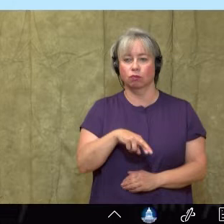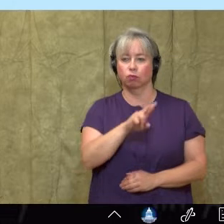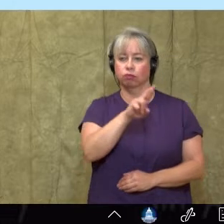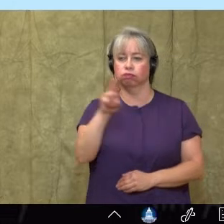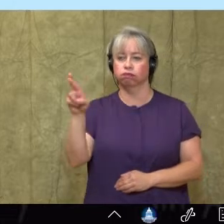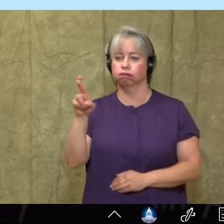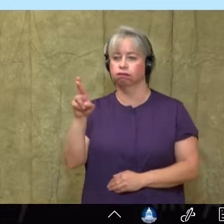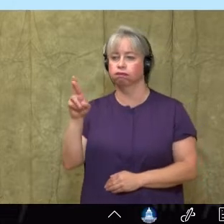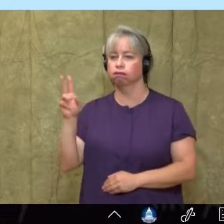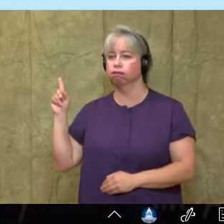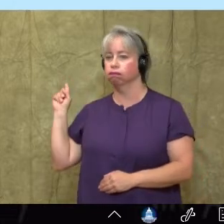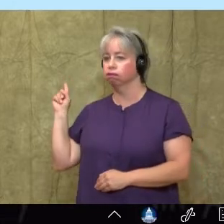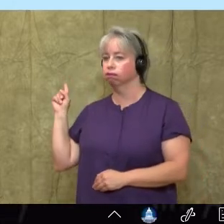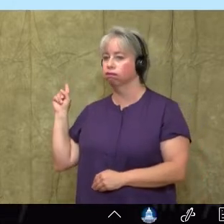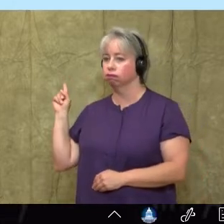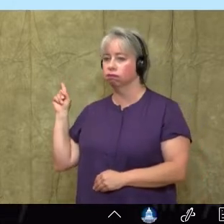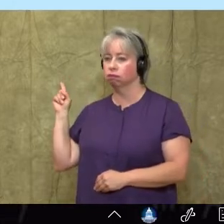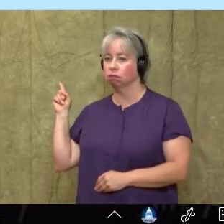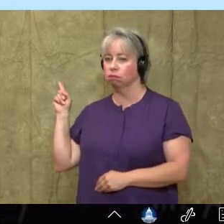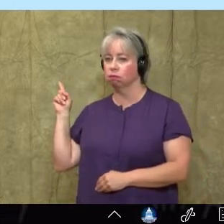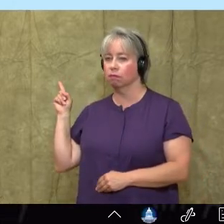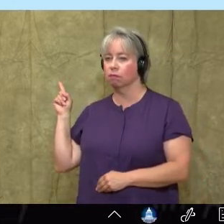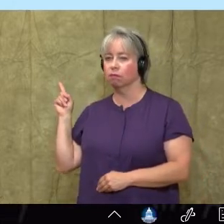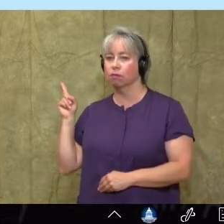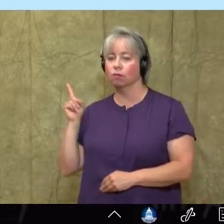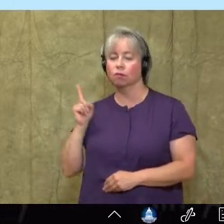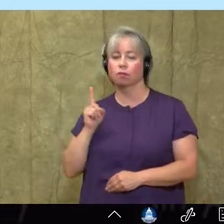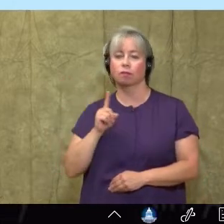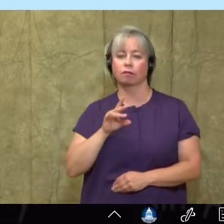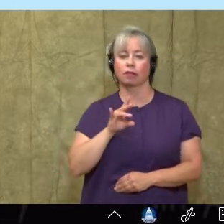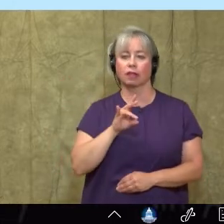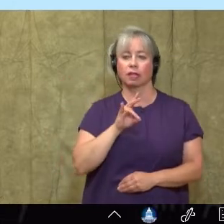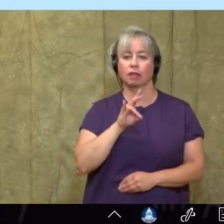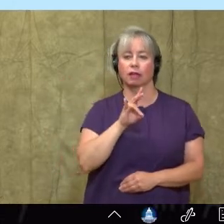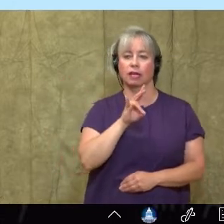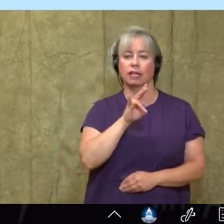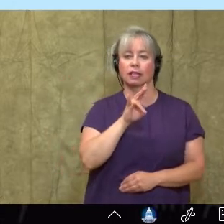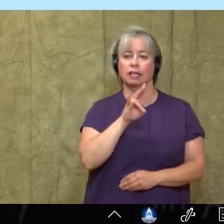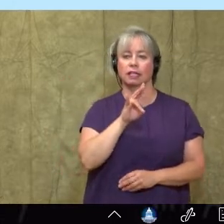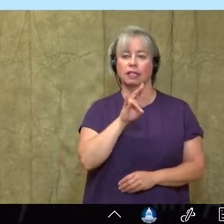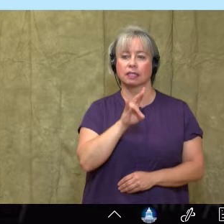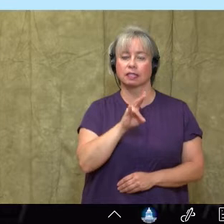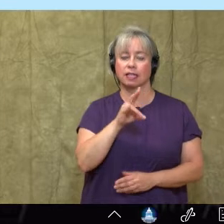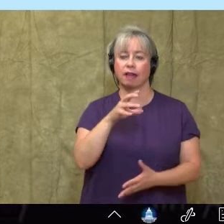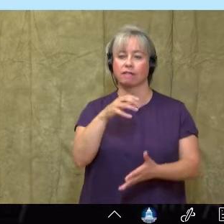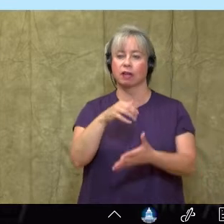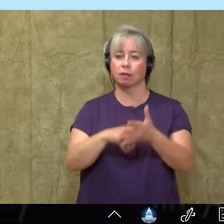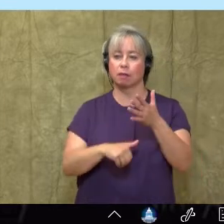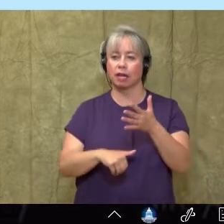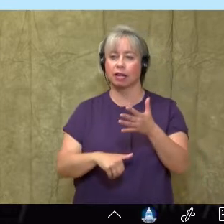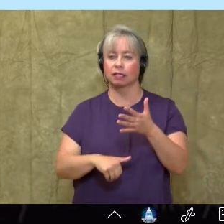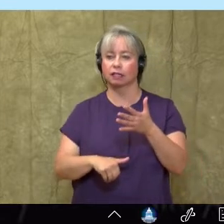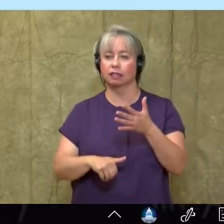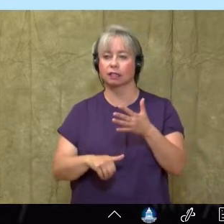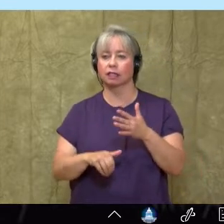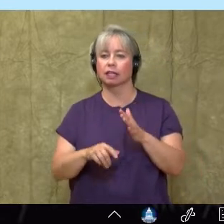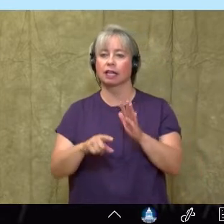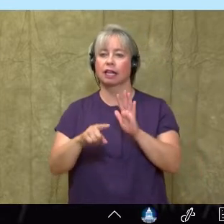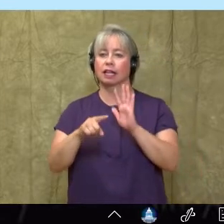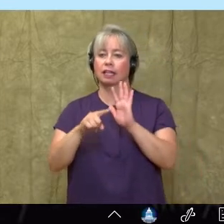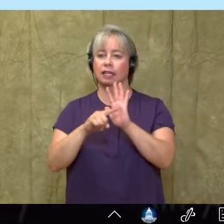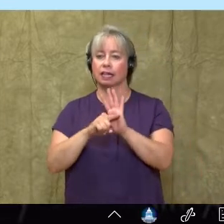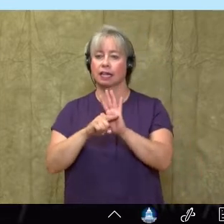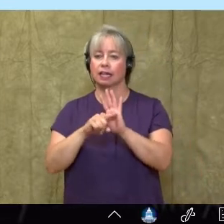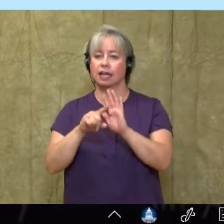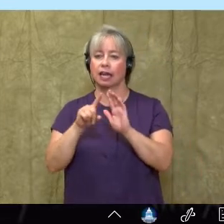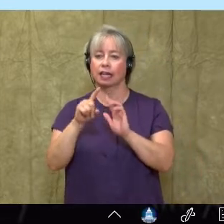x2, which in this case would be 7, minus x1, which is a -3. I'm going to put